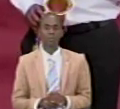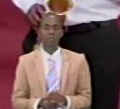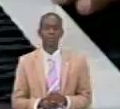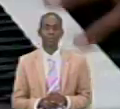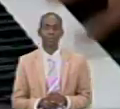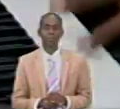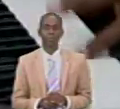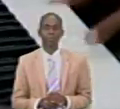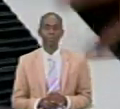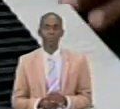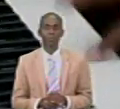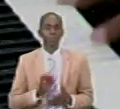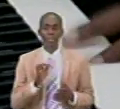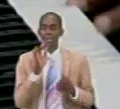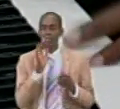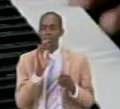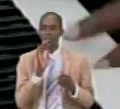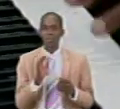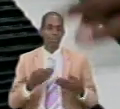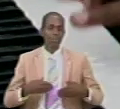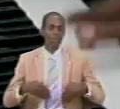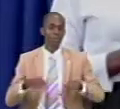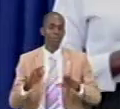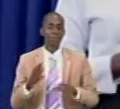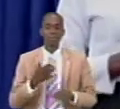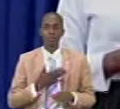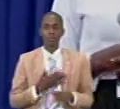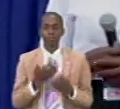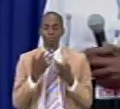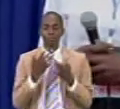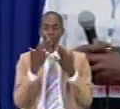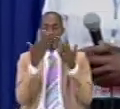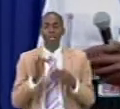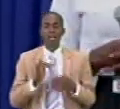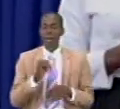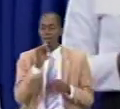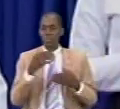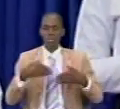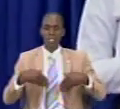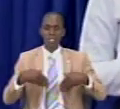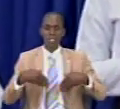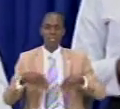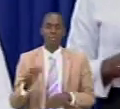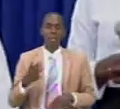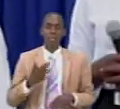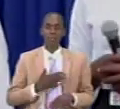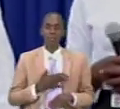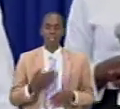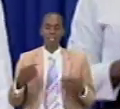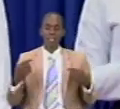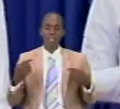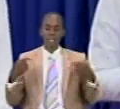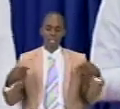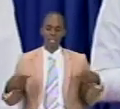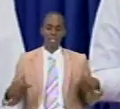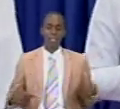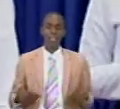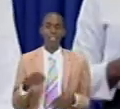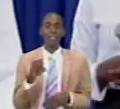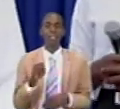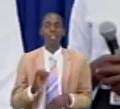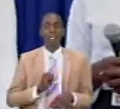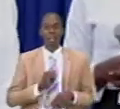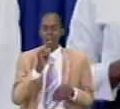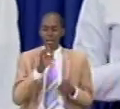I'm training my sorrows I'm trading my page